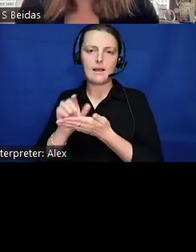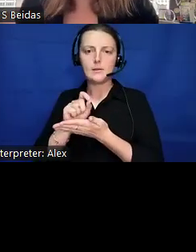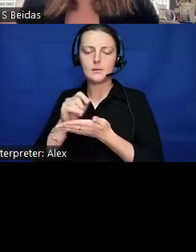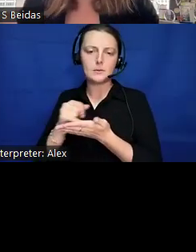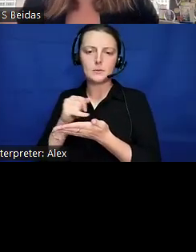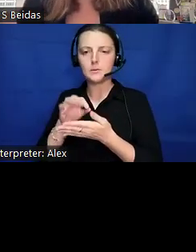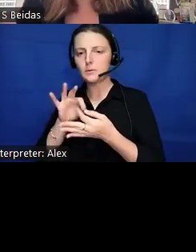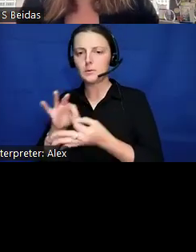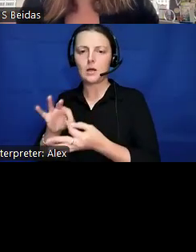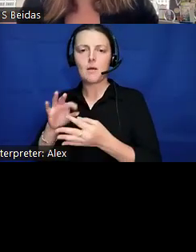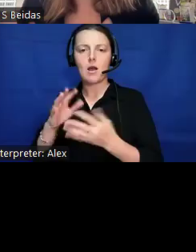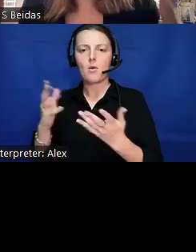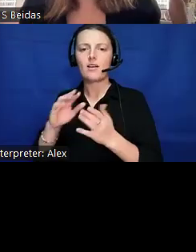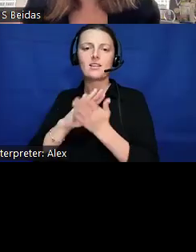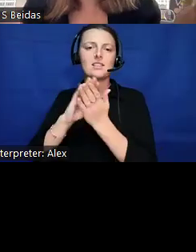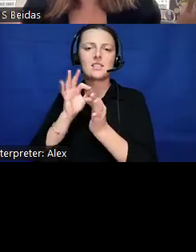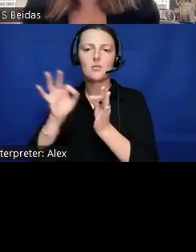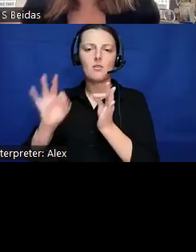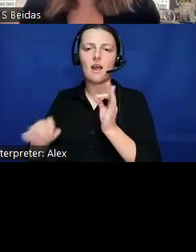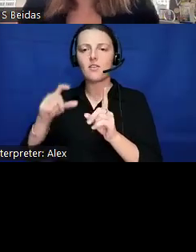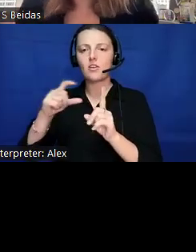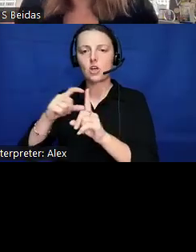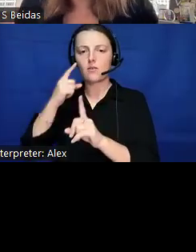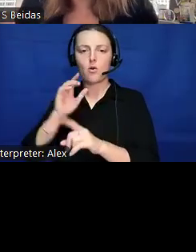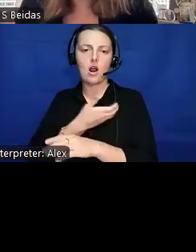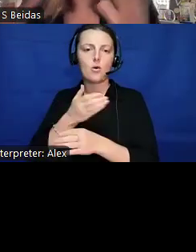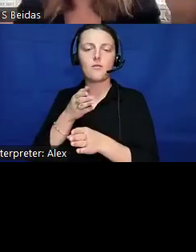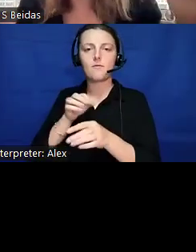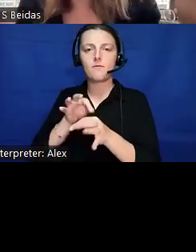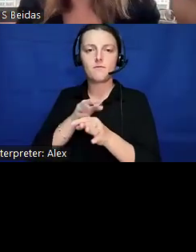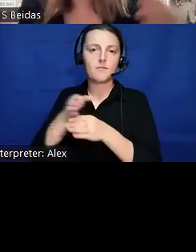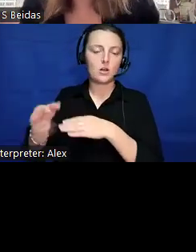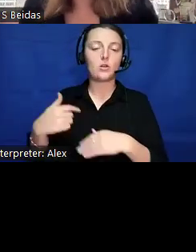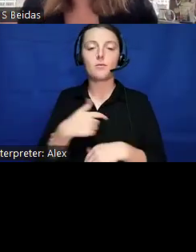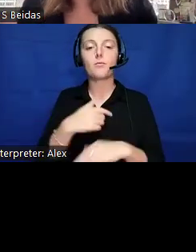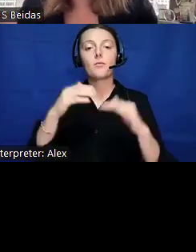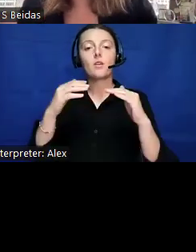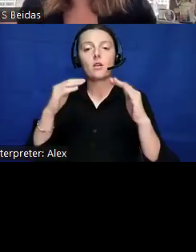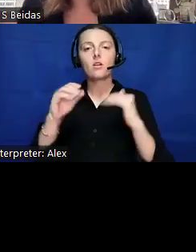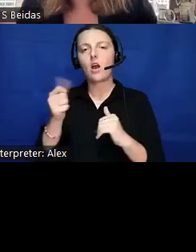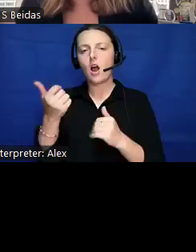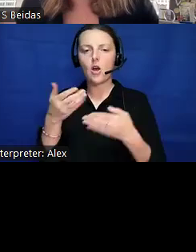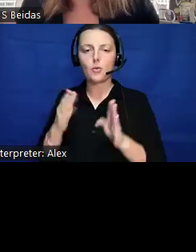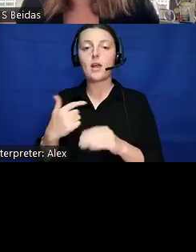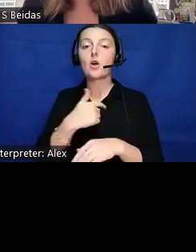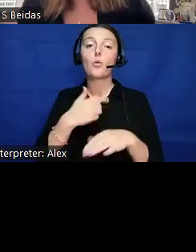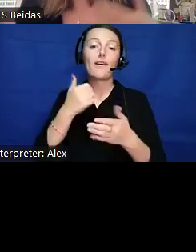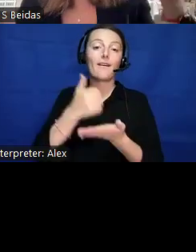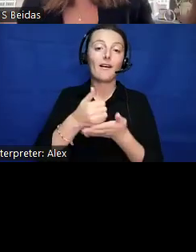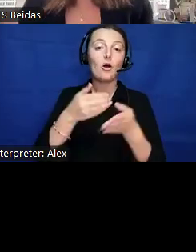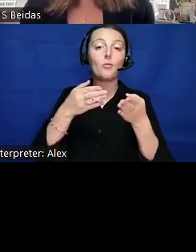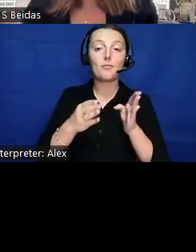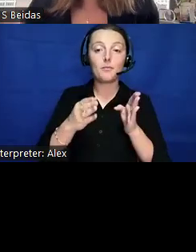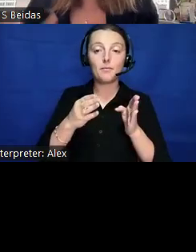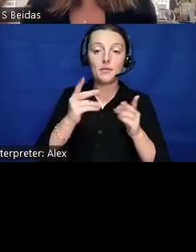fields. Another way to think about this is we help people and places do high quality things, and we close